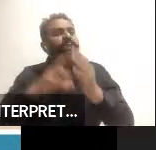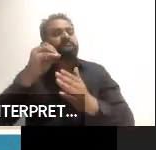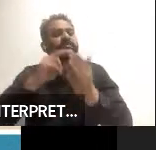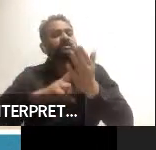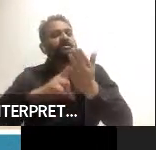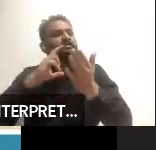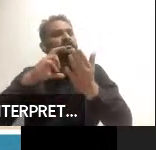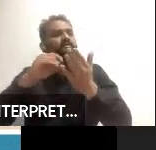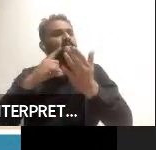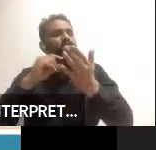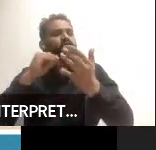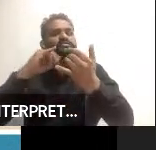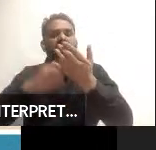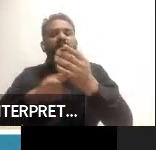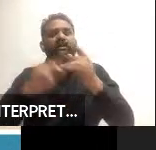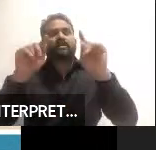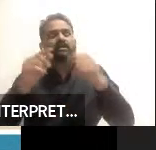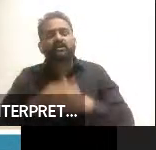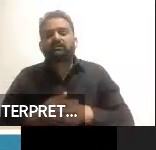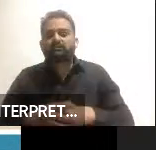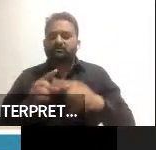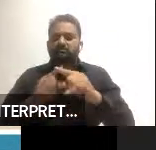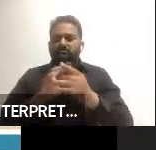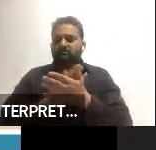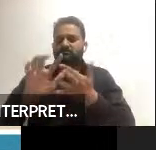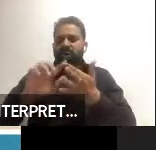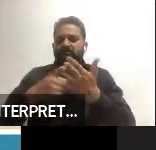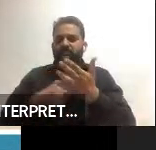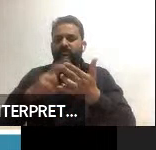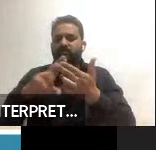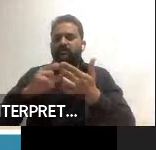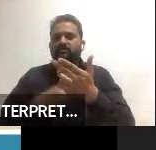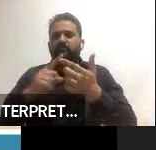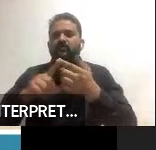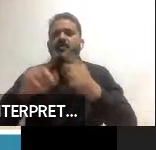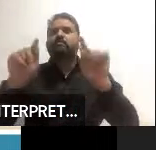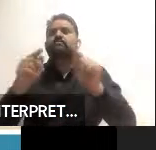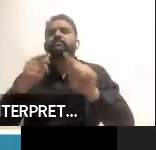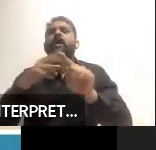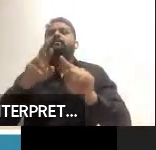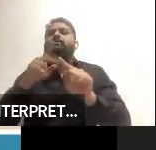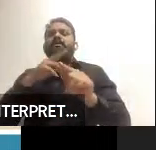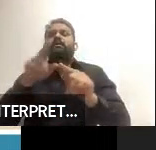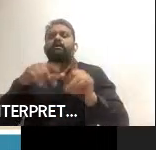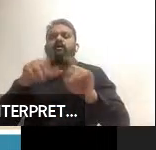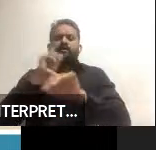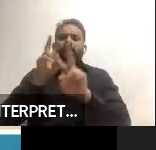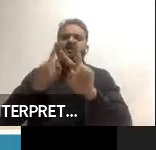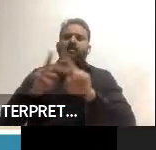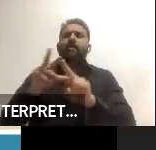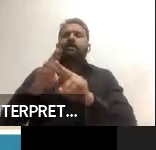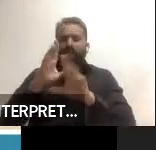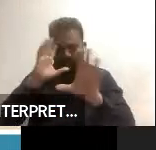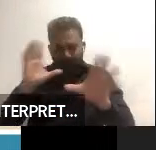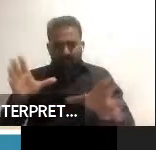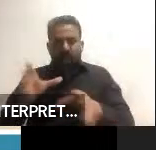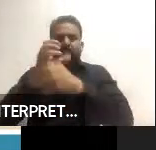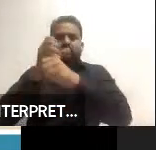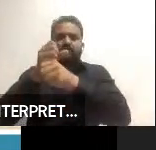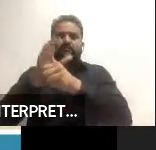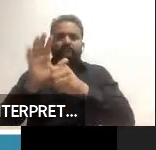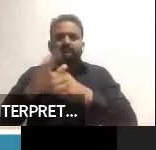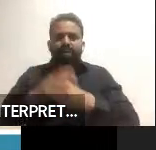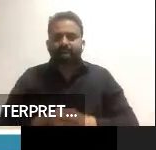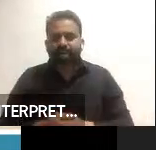those kind of an indication is good enough to say that this is what your conclusion is on that point. So the